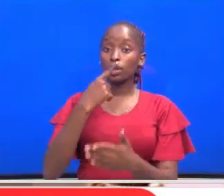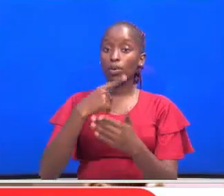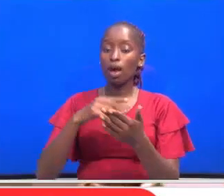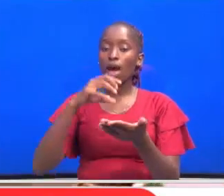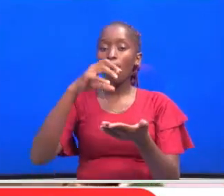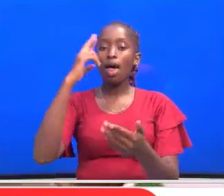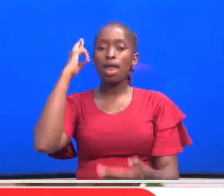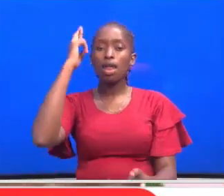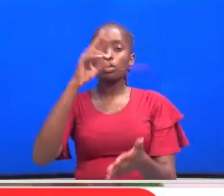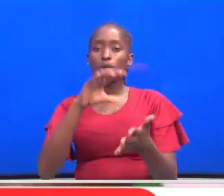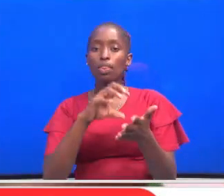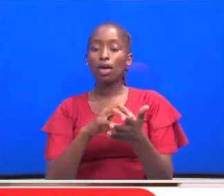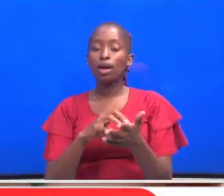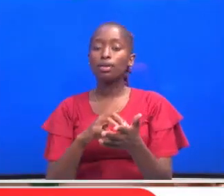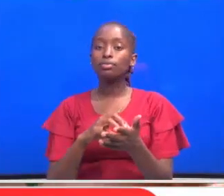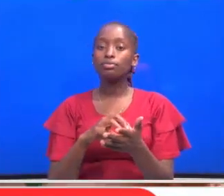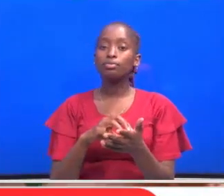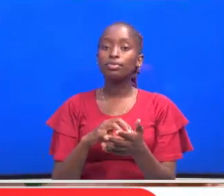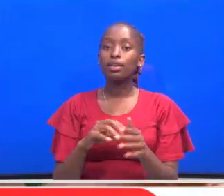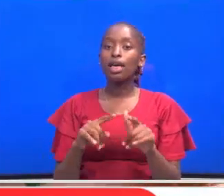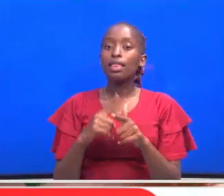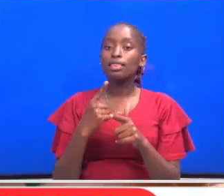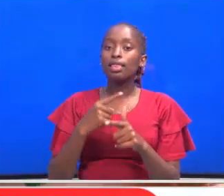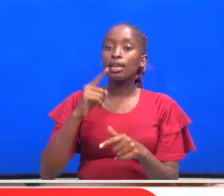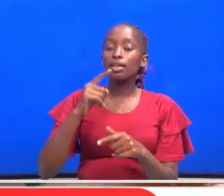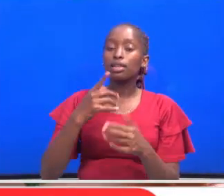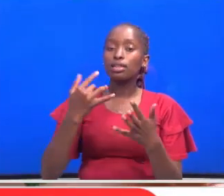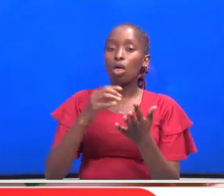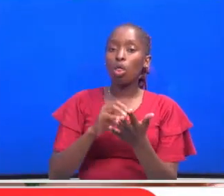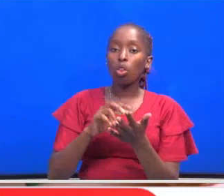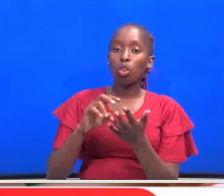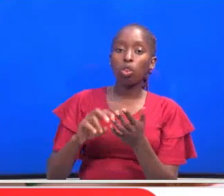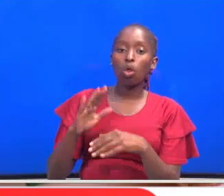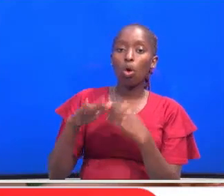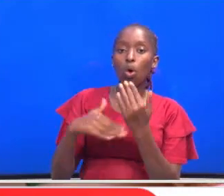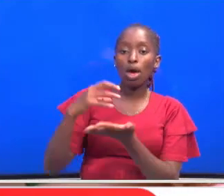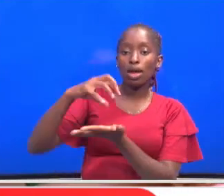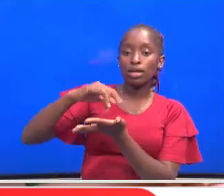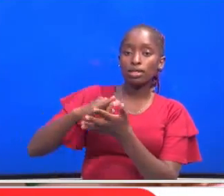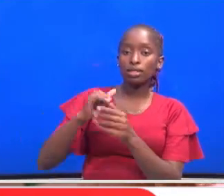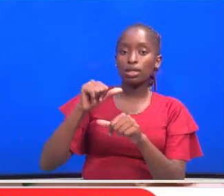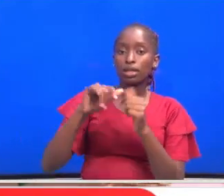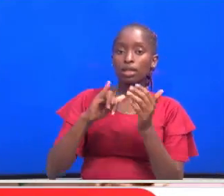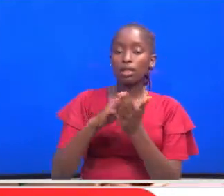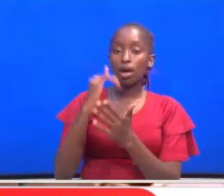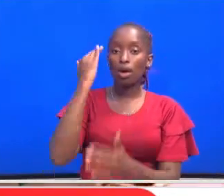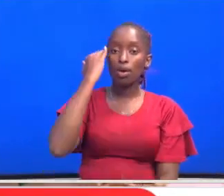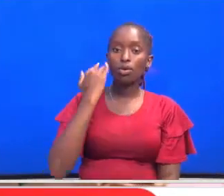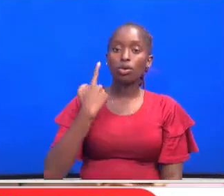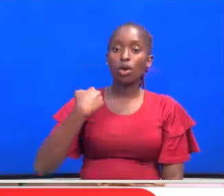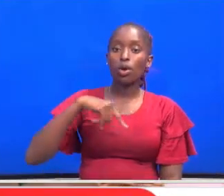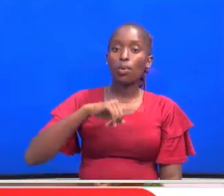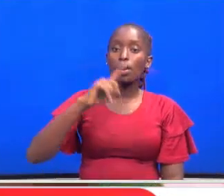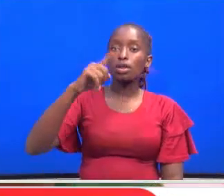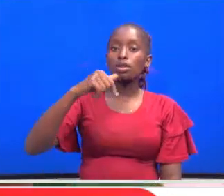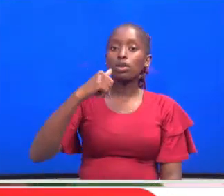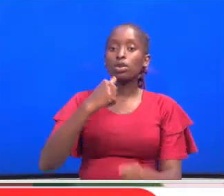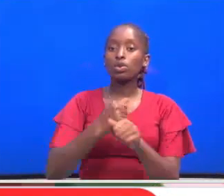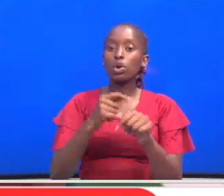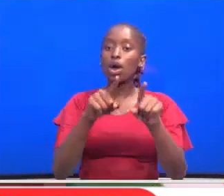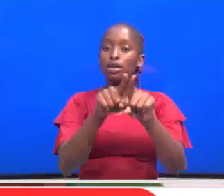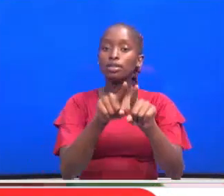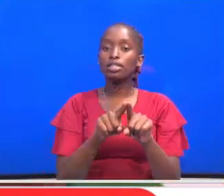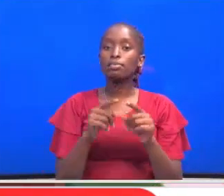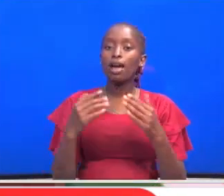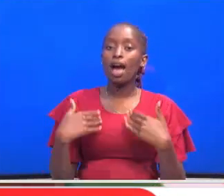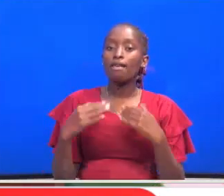matter, they are going to withdraw their case in the arbitration court. We were going to do the same. It had